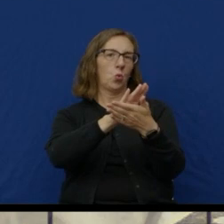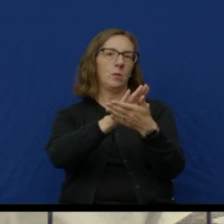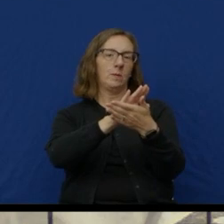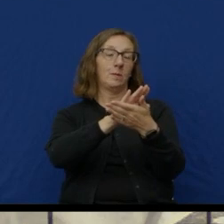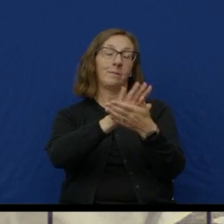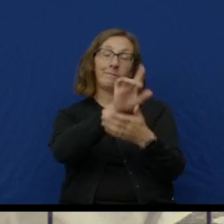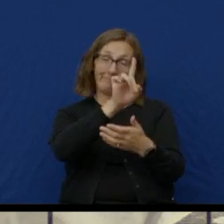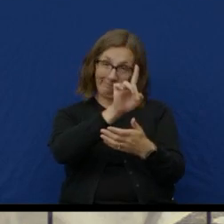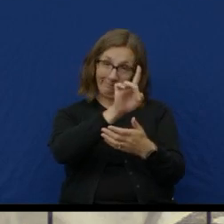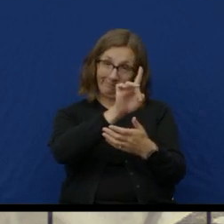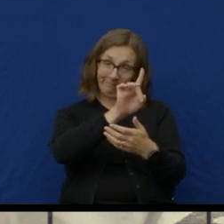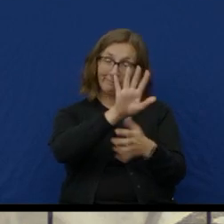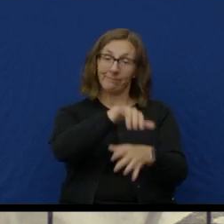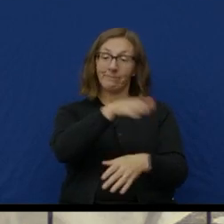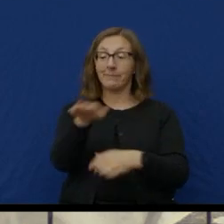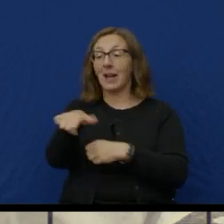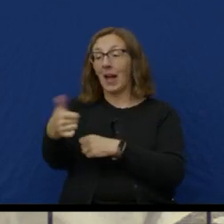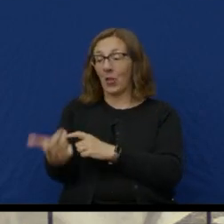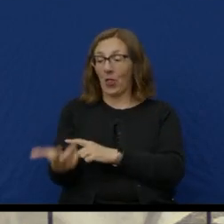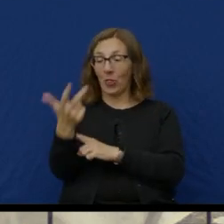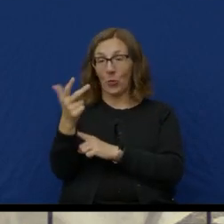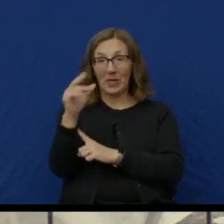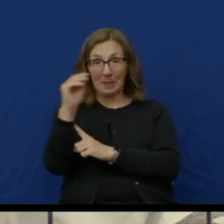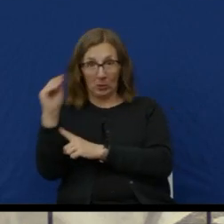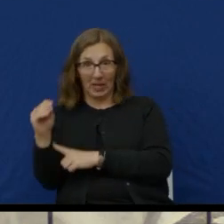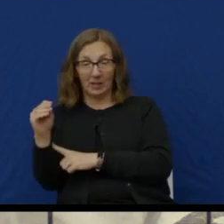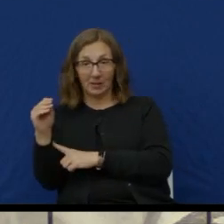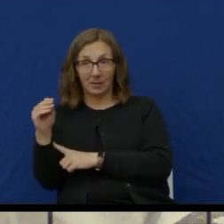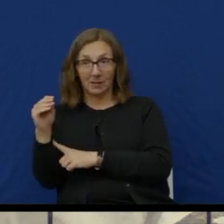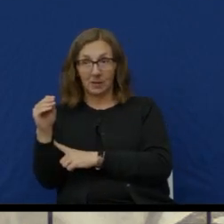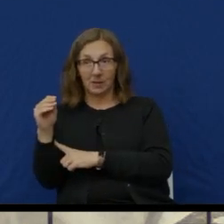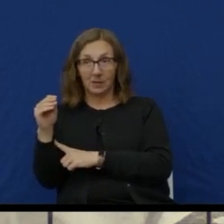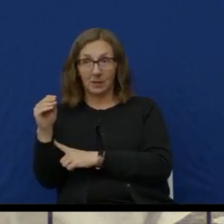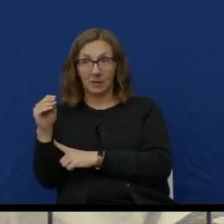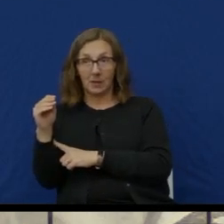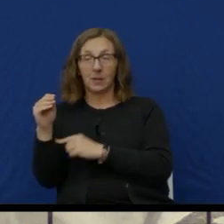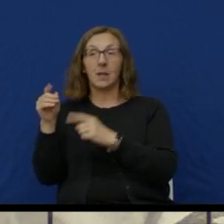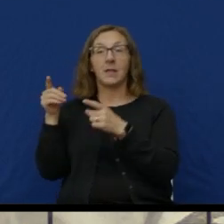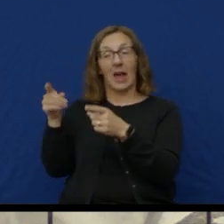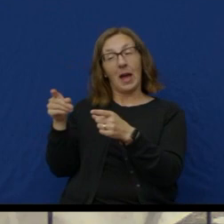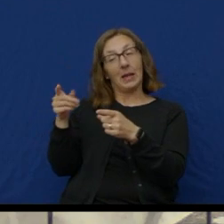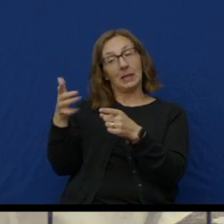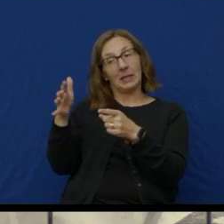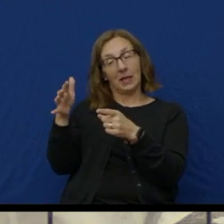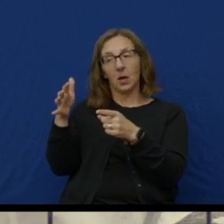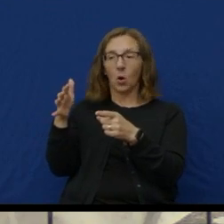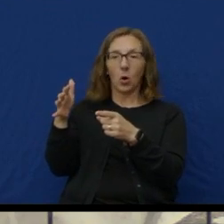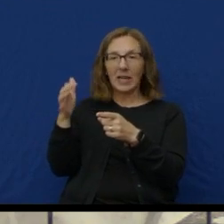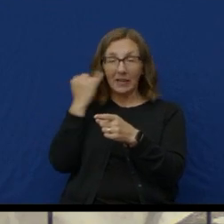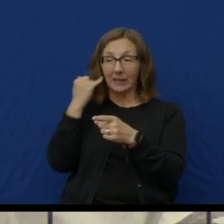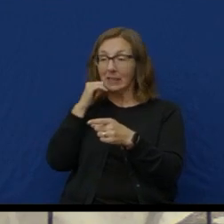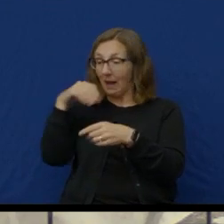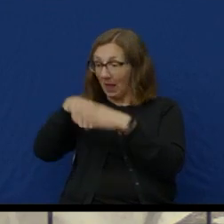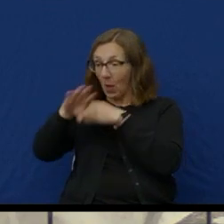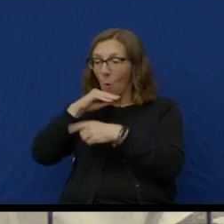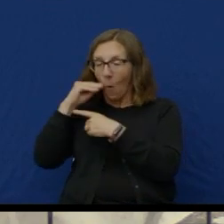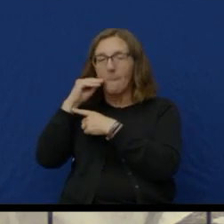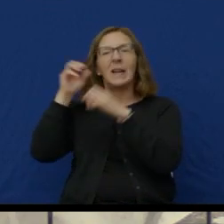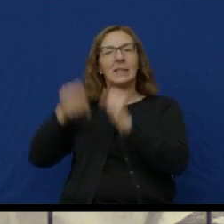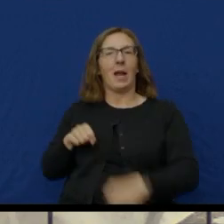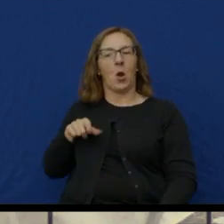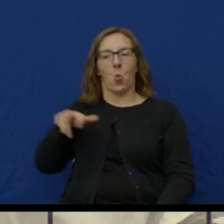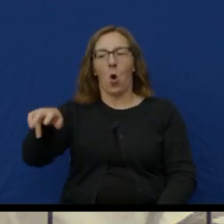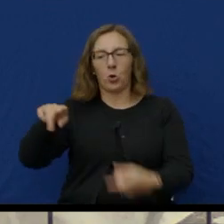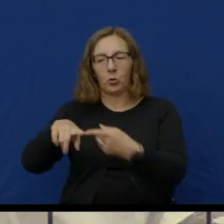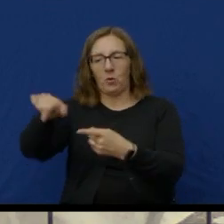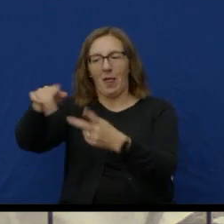another 3% of that, bring up to 98%, you have that on the infographic, that there's someplace close they can walk to get to or go to. Now, you